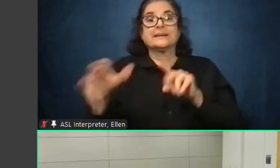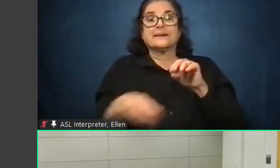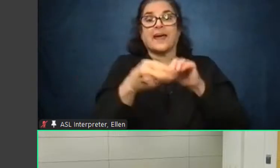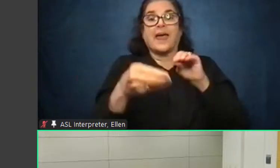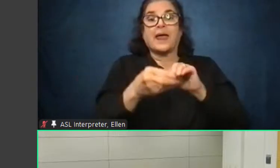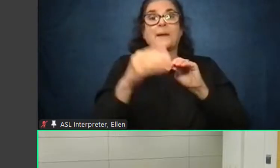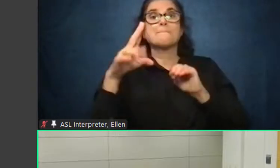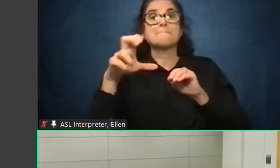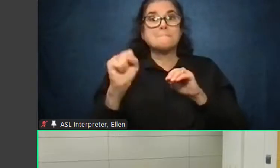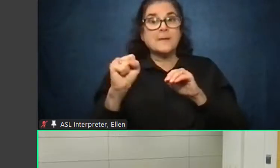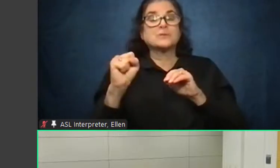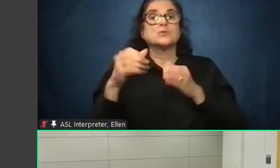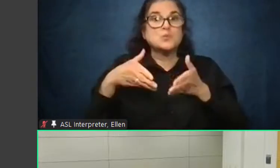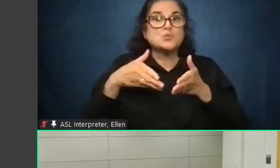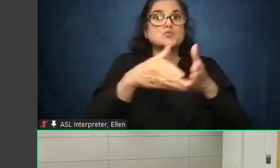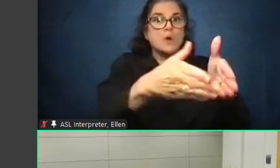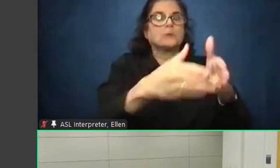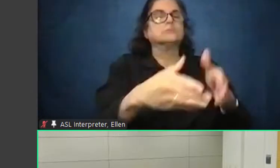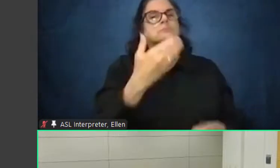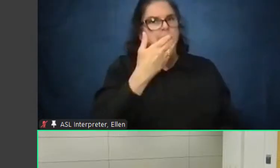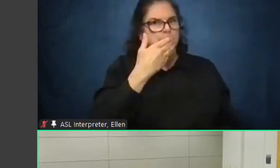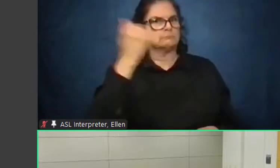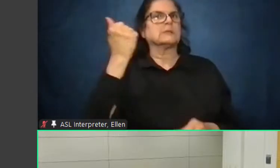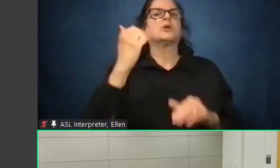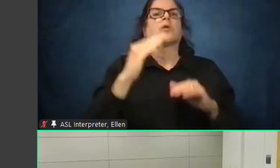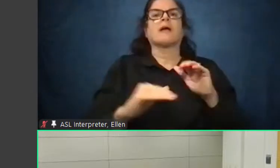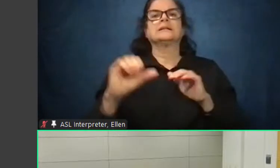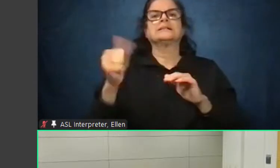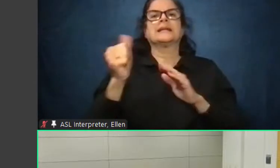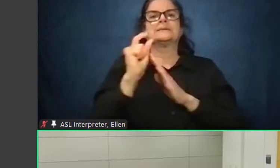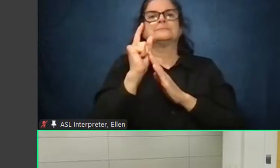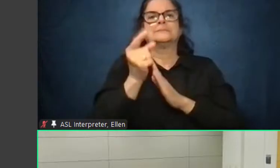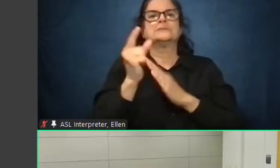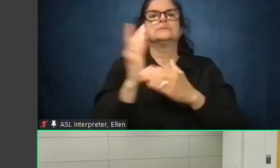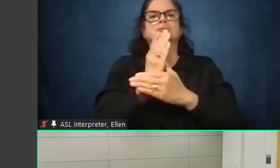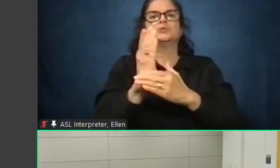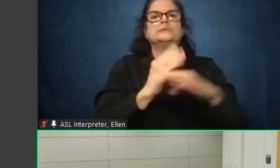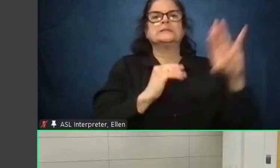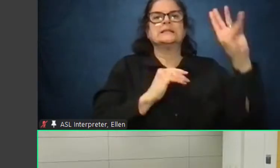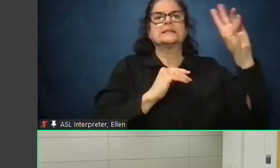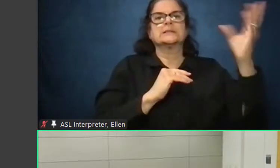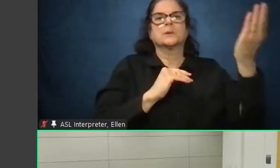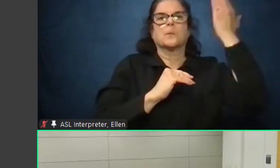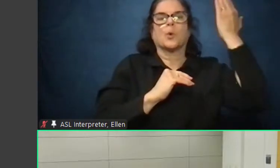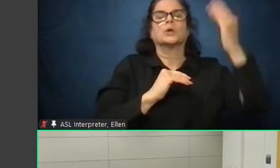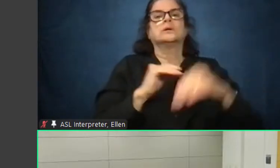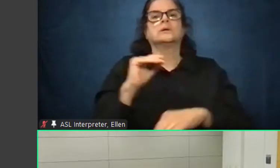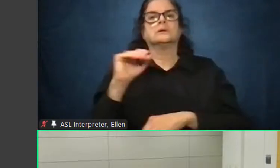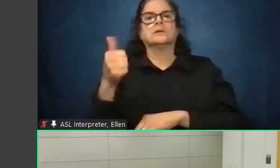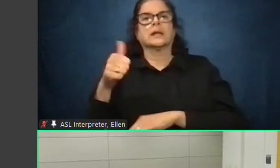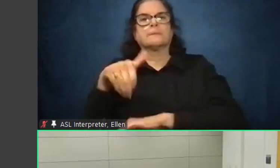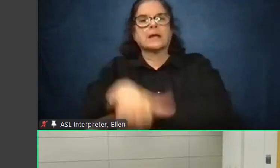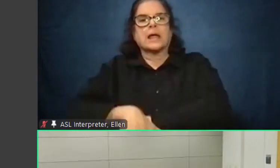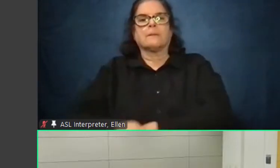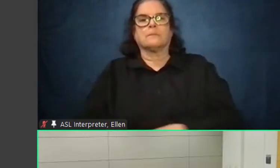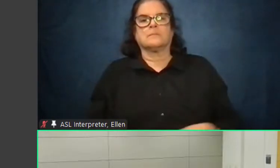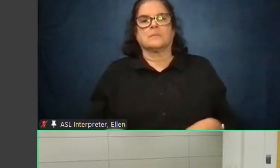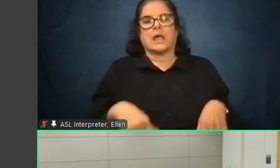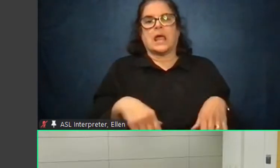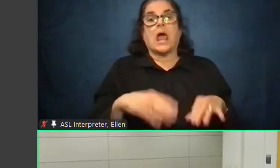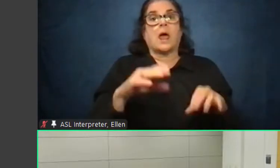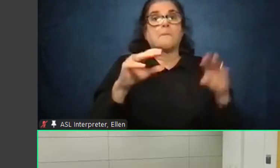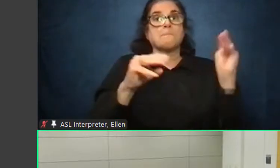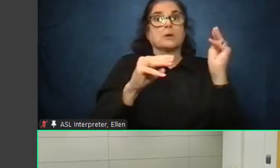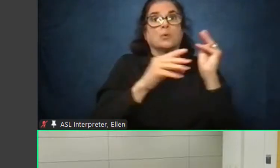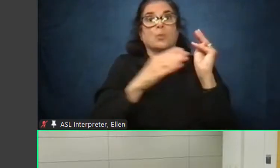to ensure 10 minutes or better service scheduled between 6 a.m. and 9 p.m. on weekdays and 9 a.m. to 9 p.m.